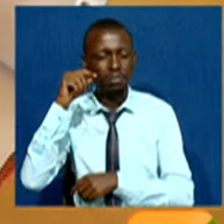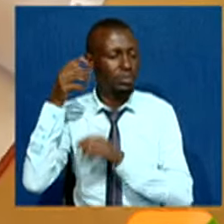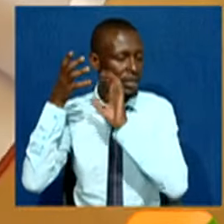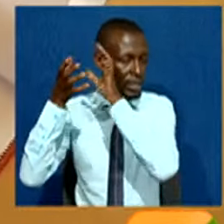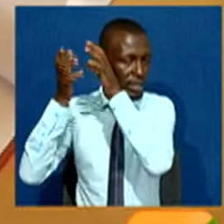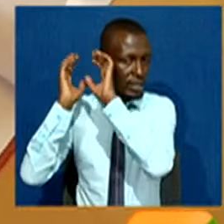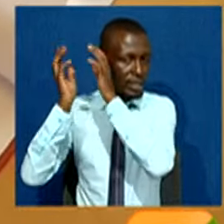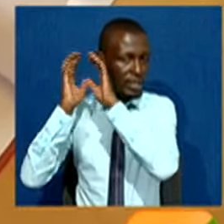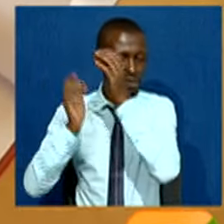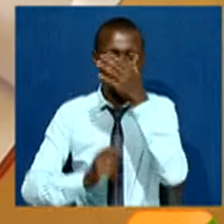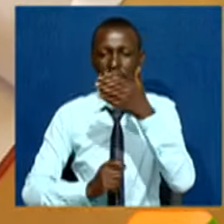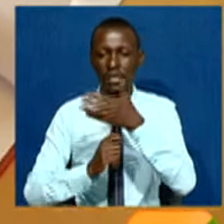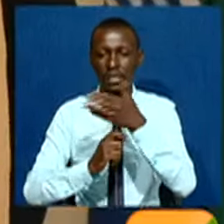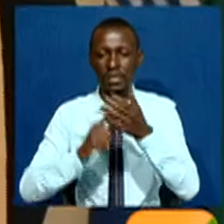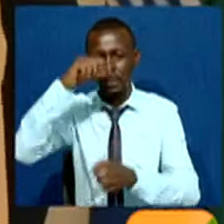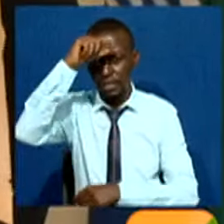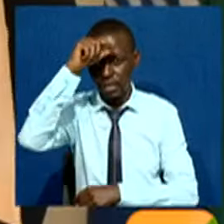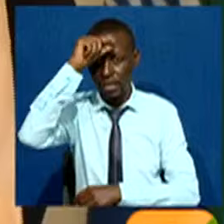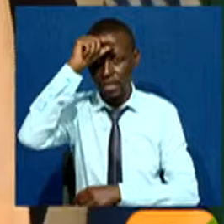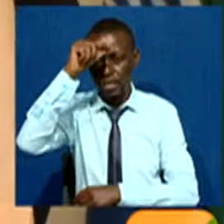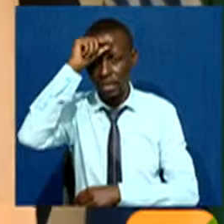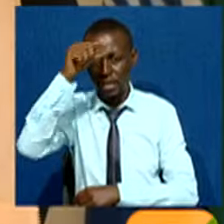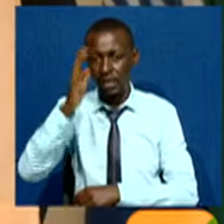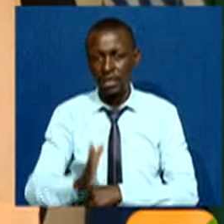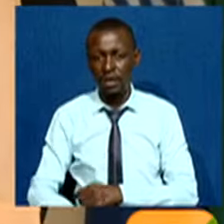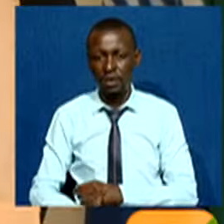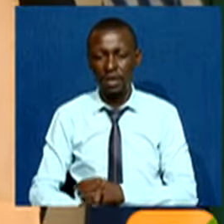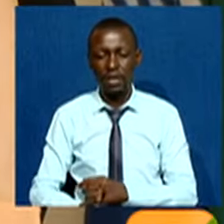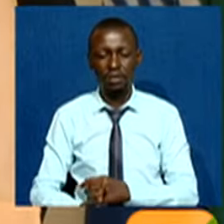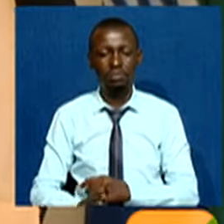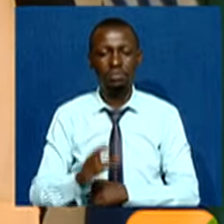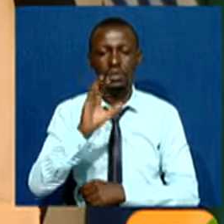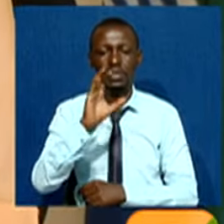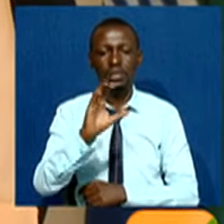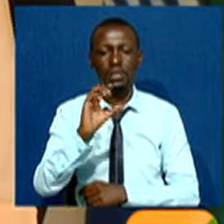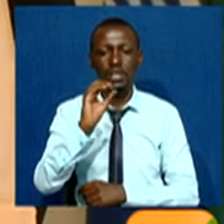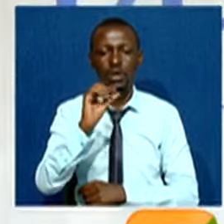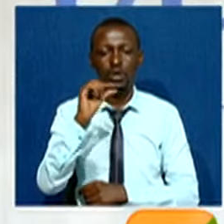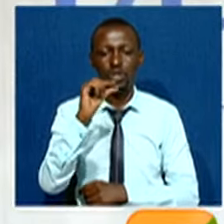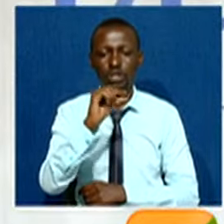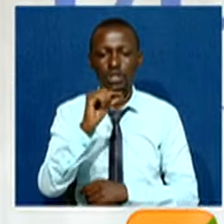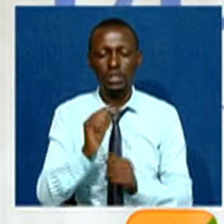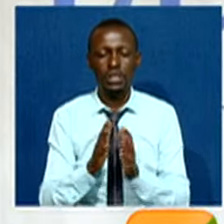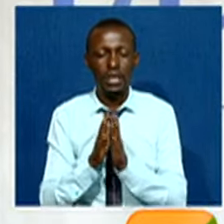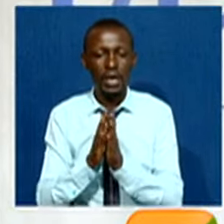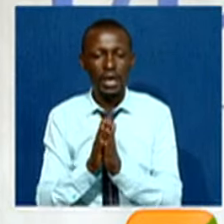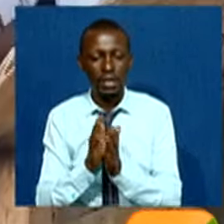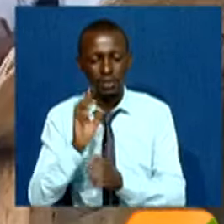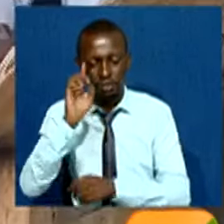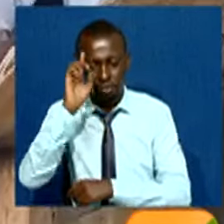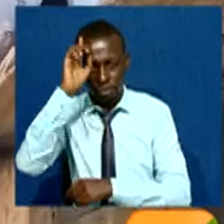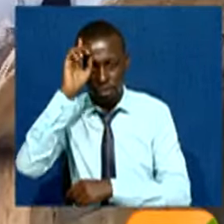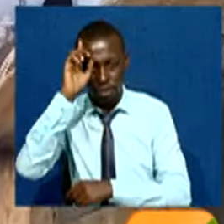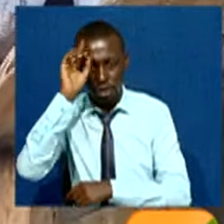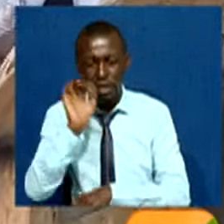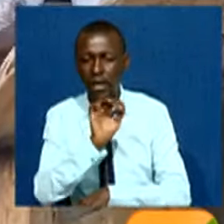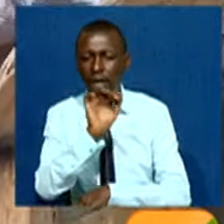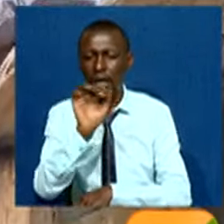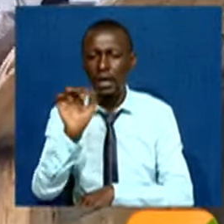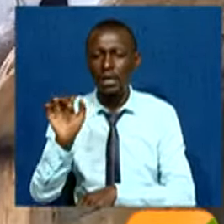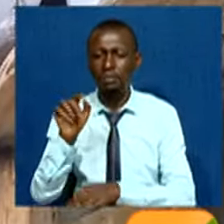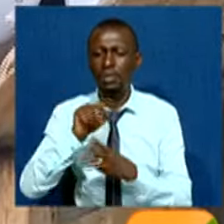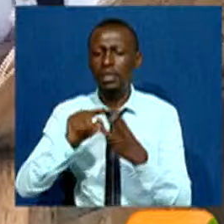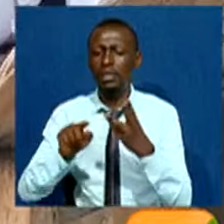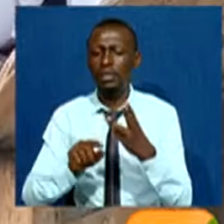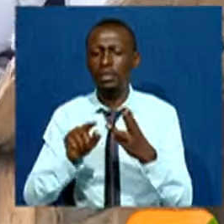council of governors, and the Attorney General questioning the constitutionality of the executive orders issued by the three governors and